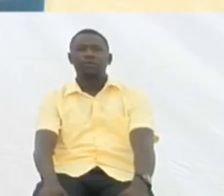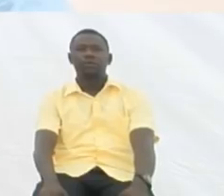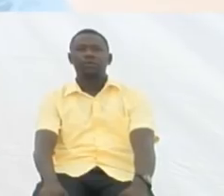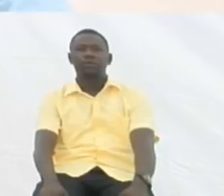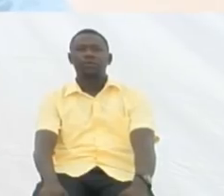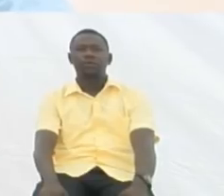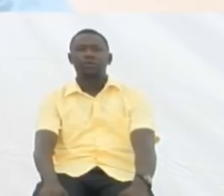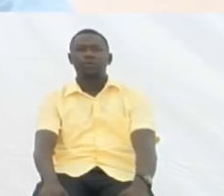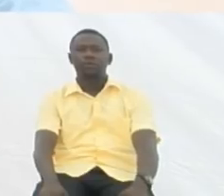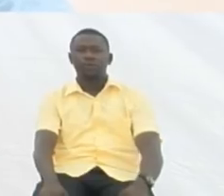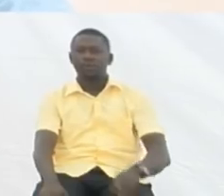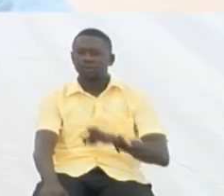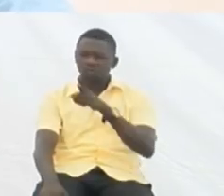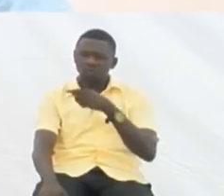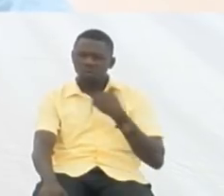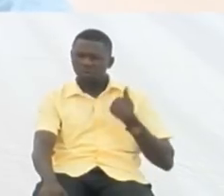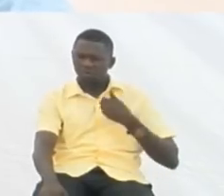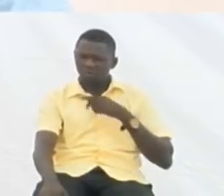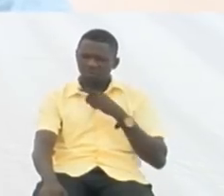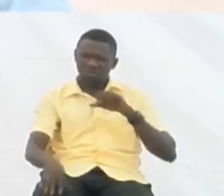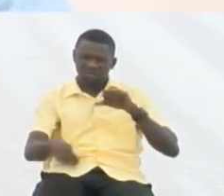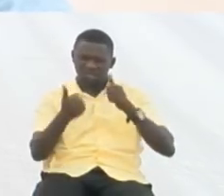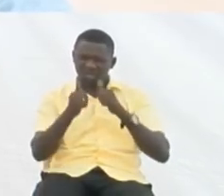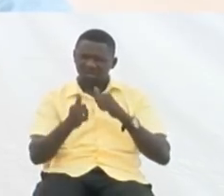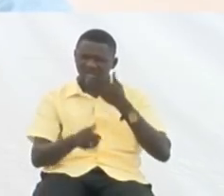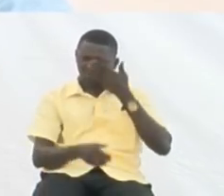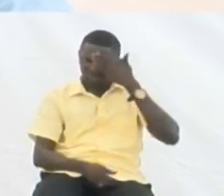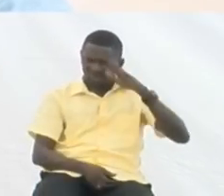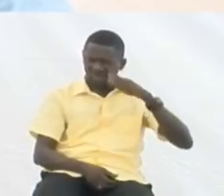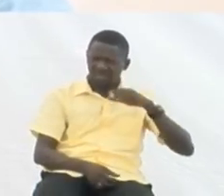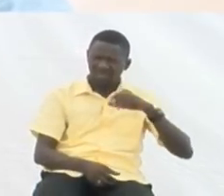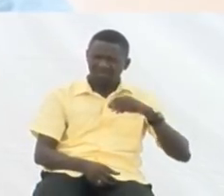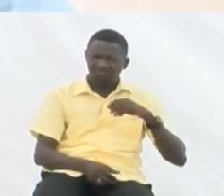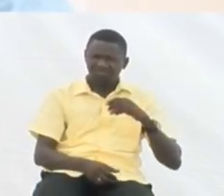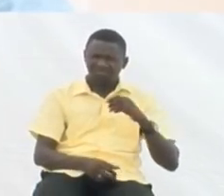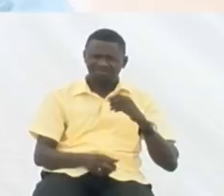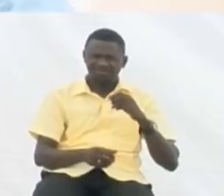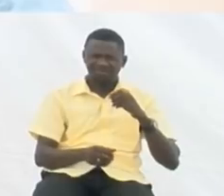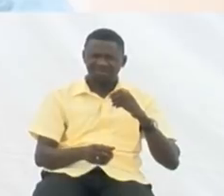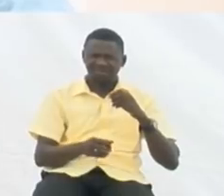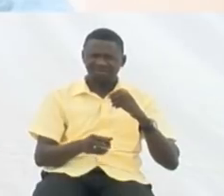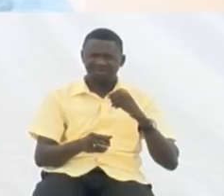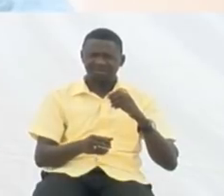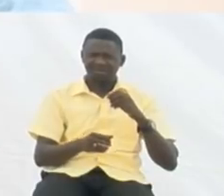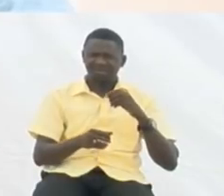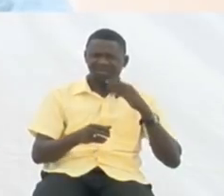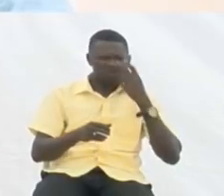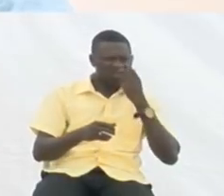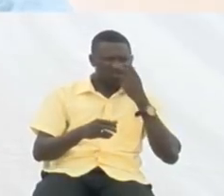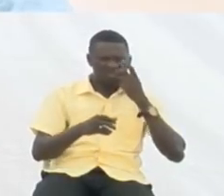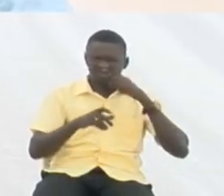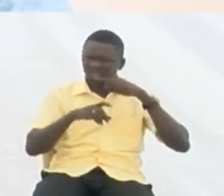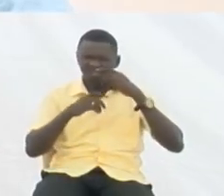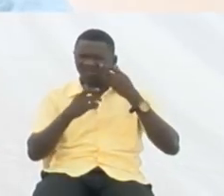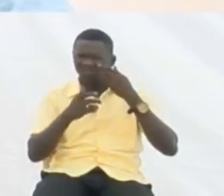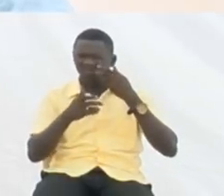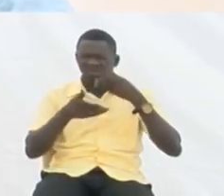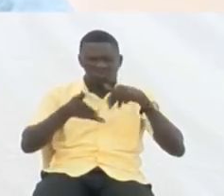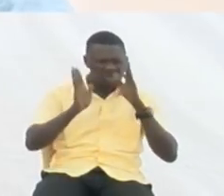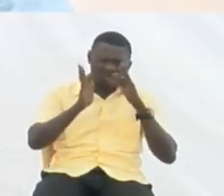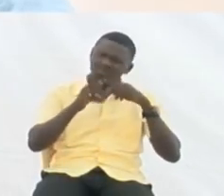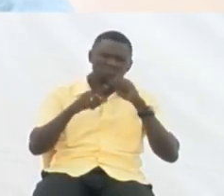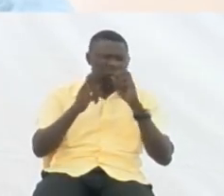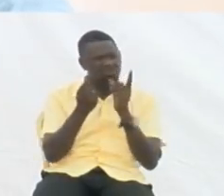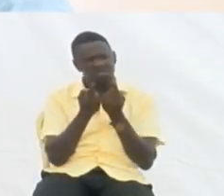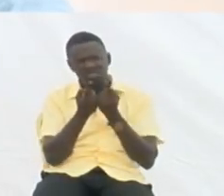in strange ways? Ako birim bori min botala fo molu dolu ye manya dolle kije men ya lon ko e bukamanu